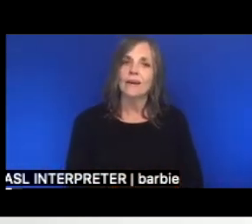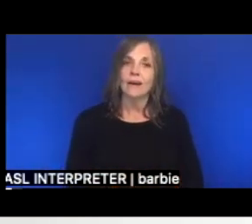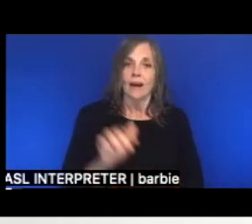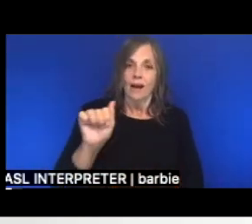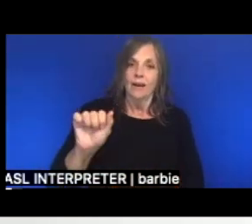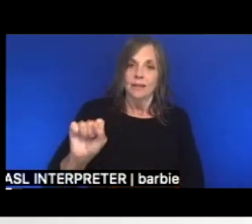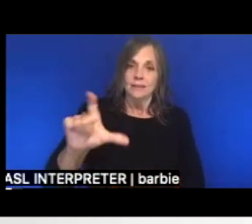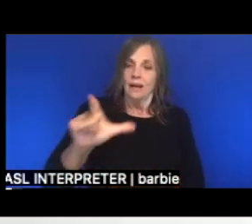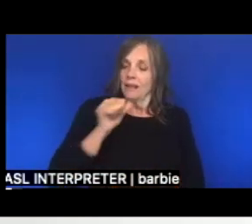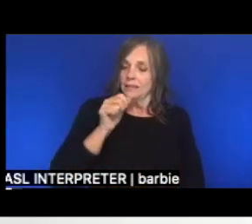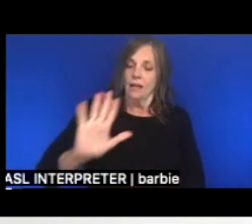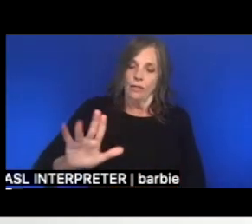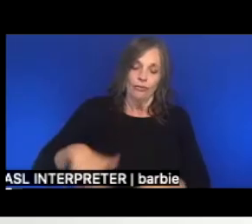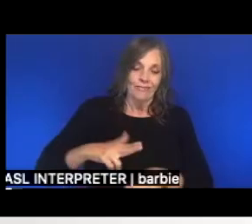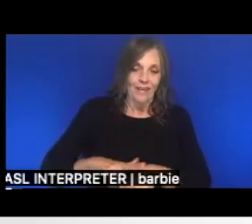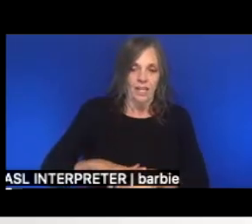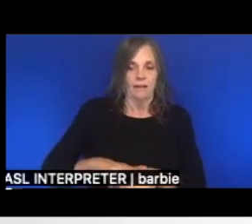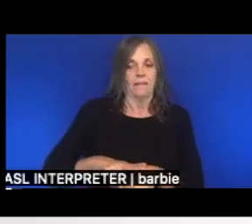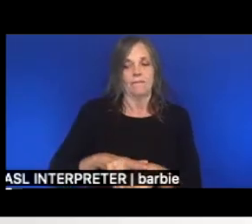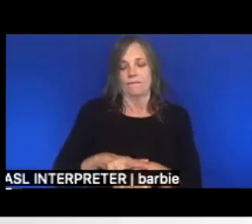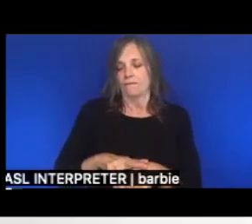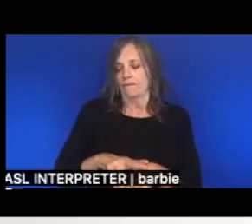ASL isn't their native